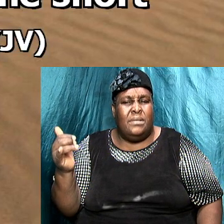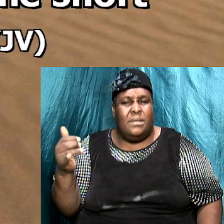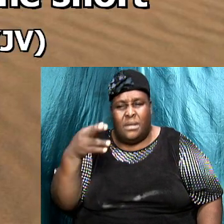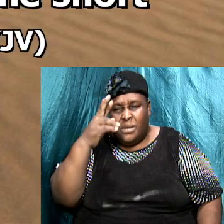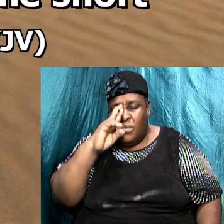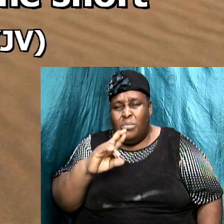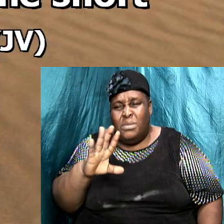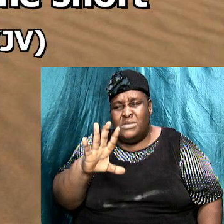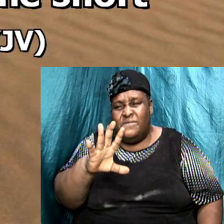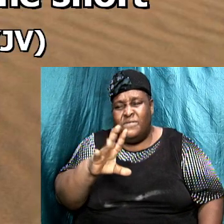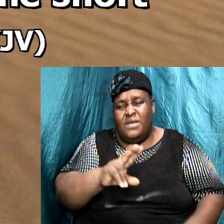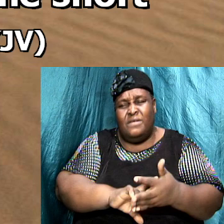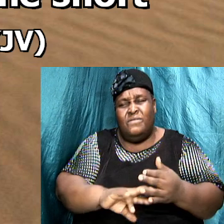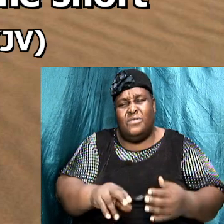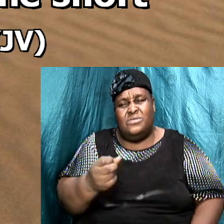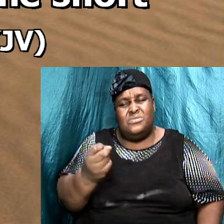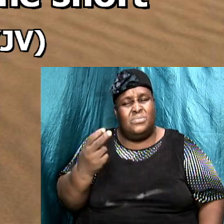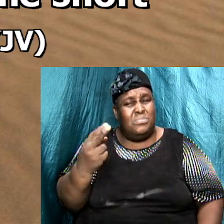Romans 5, verse